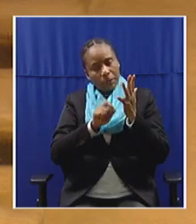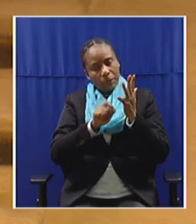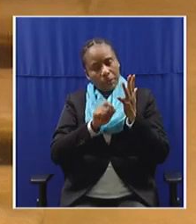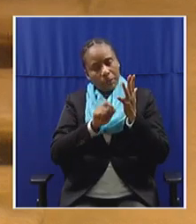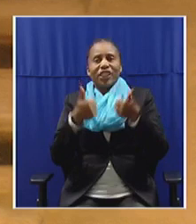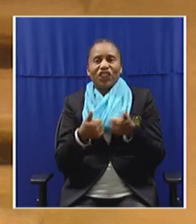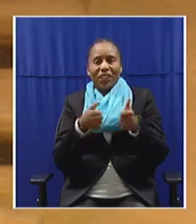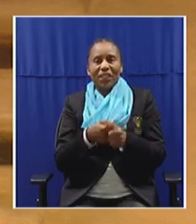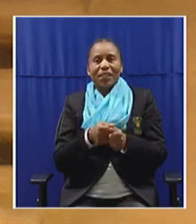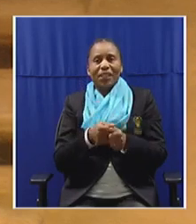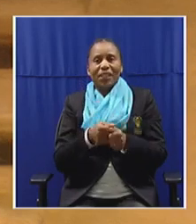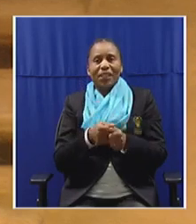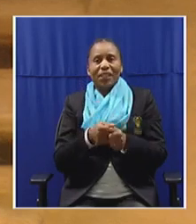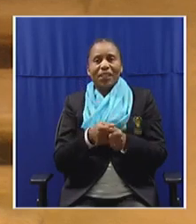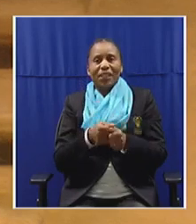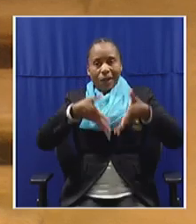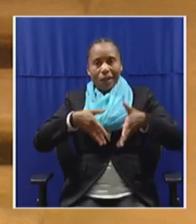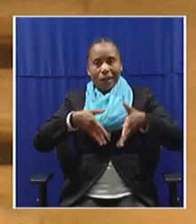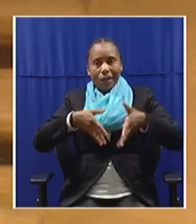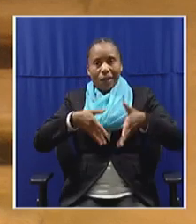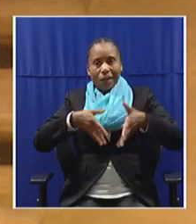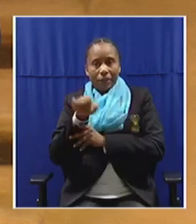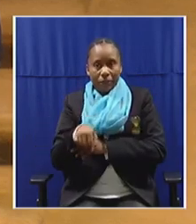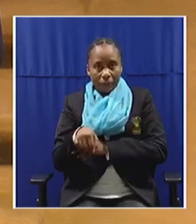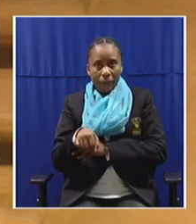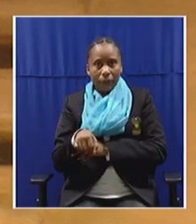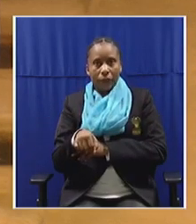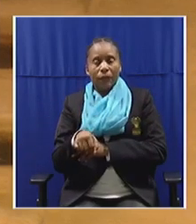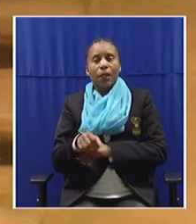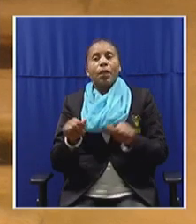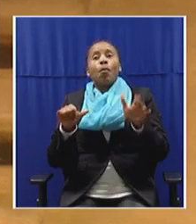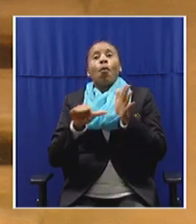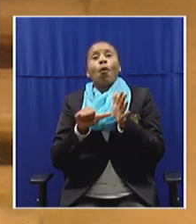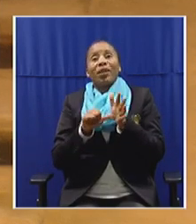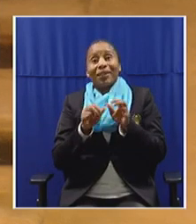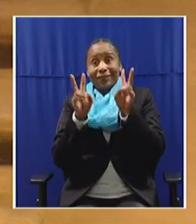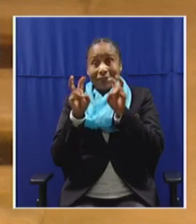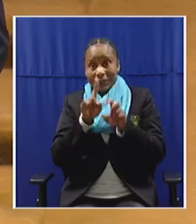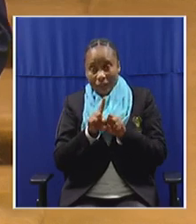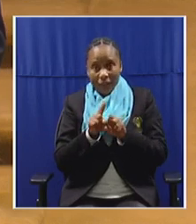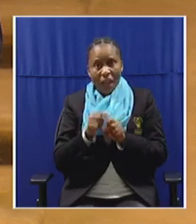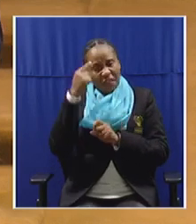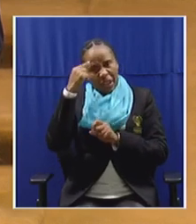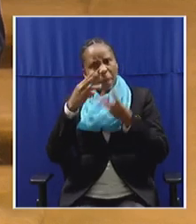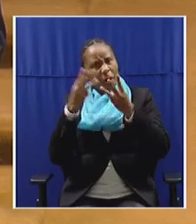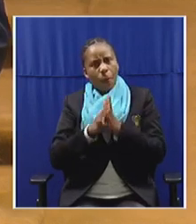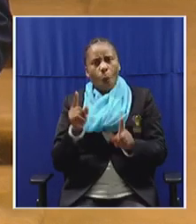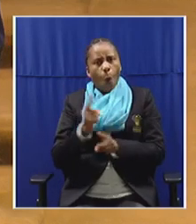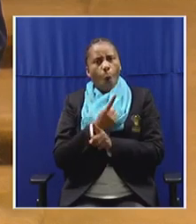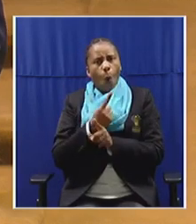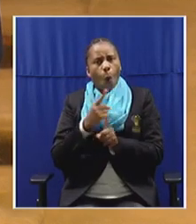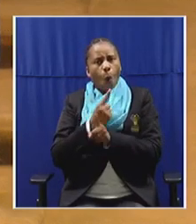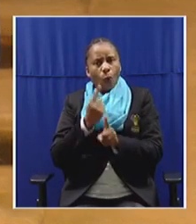agricultural sector in South Africa. The fact of the matter is that I don't think people always realize